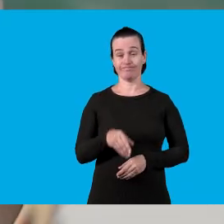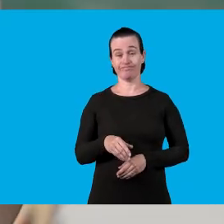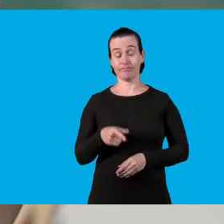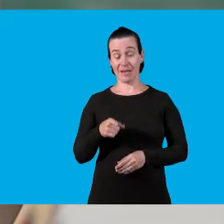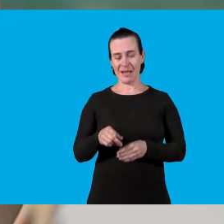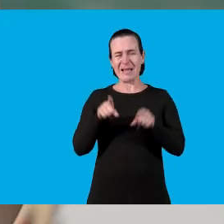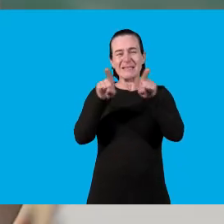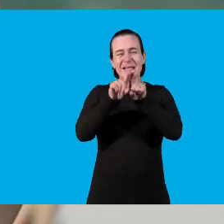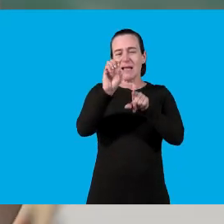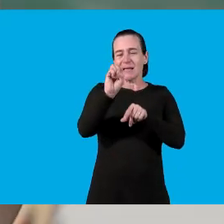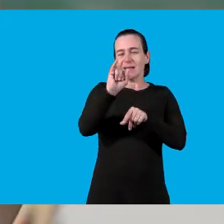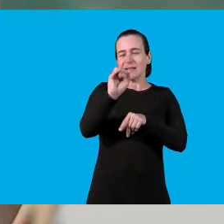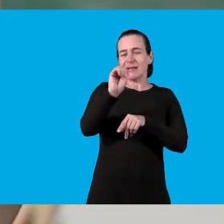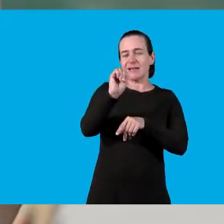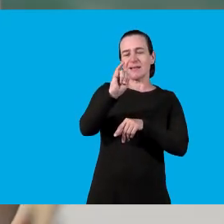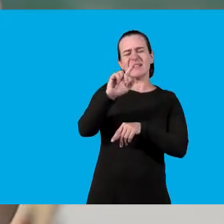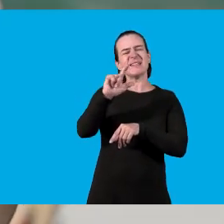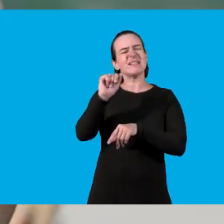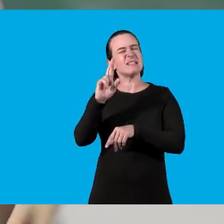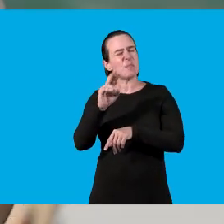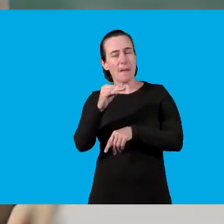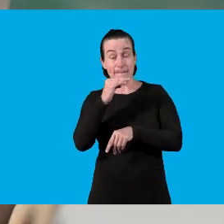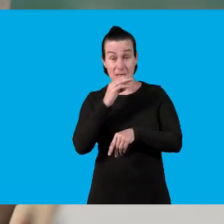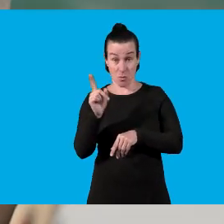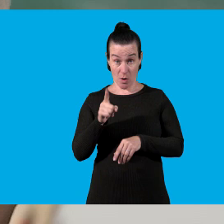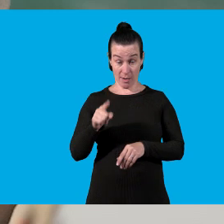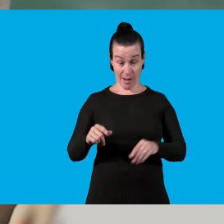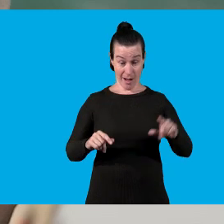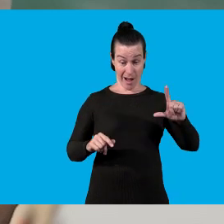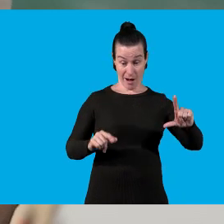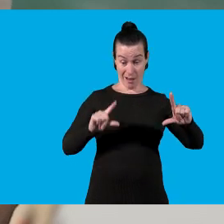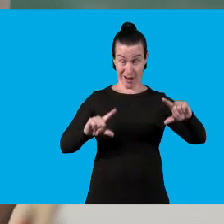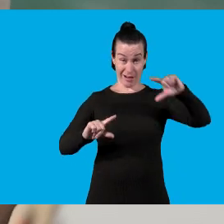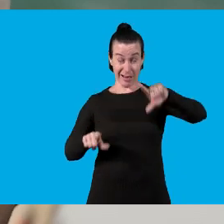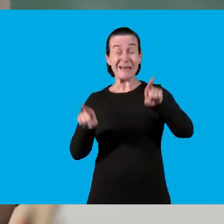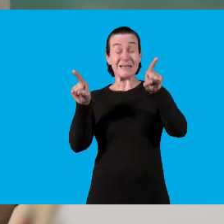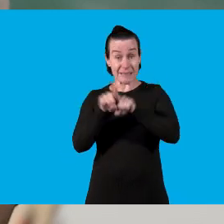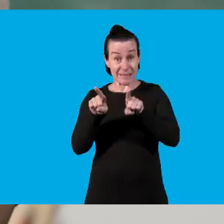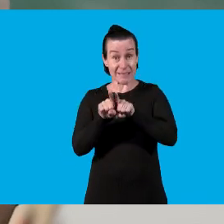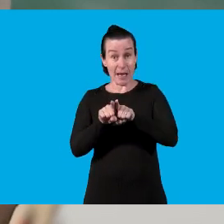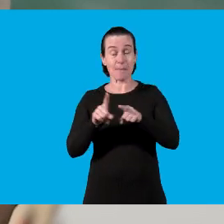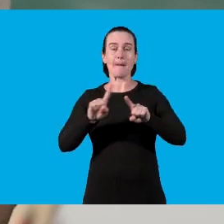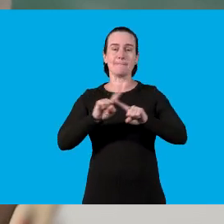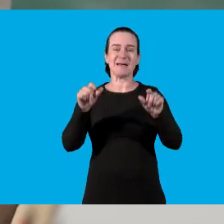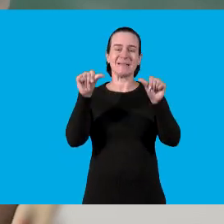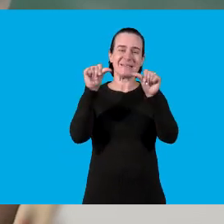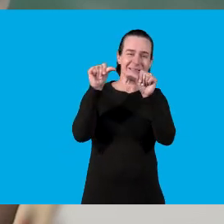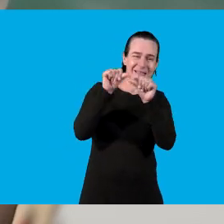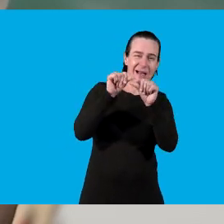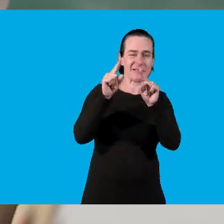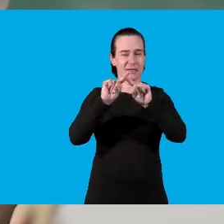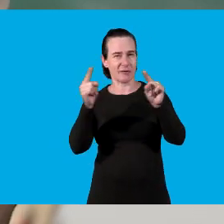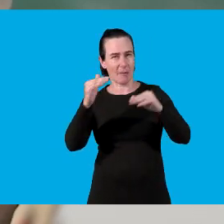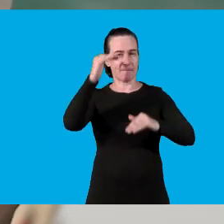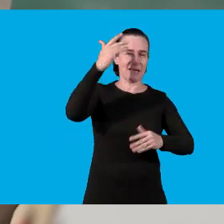So similarity deals with the same angles and different sizes, whilst